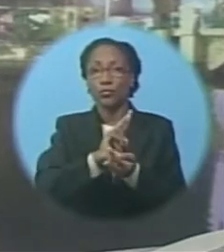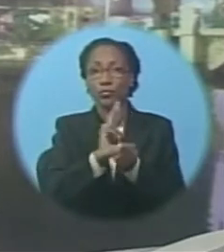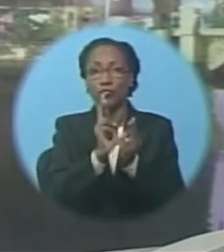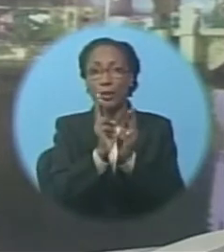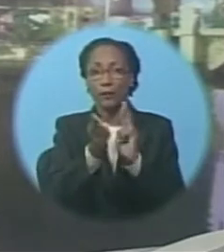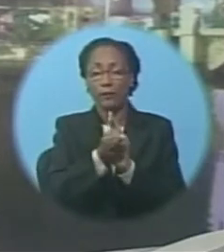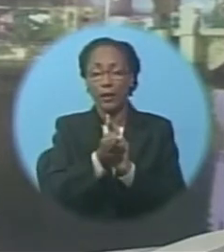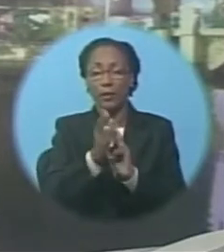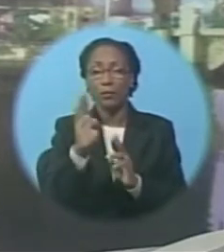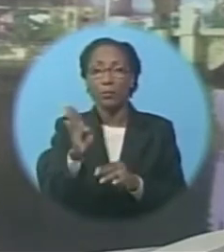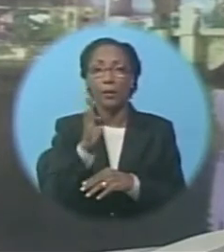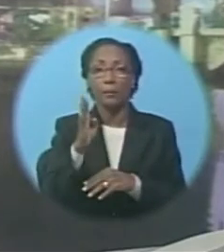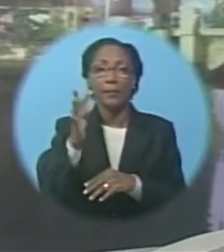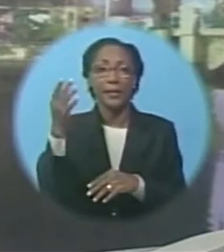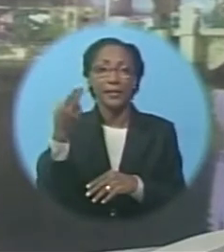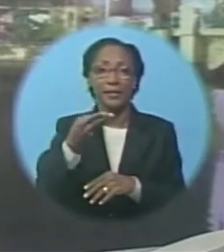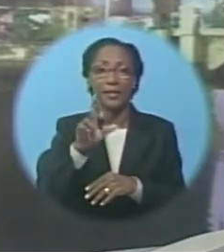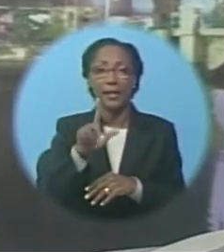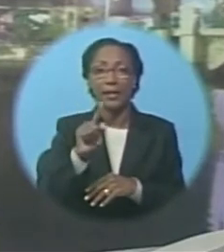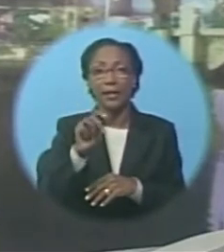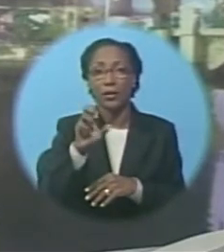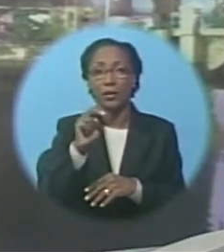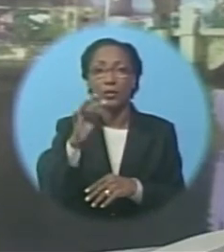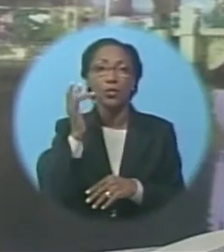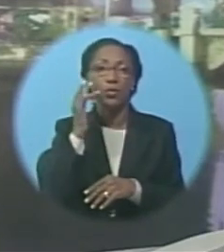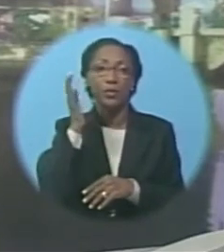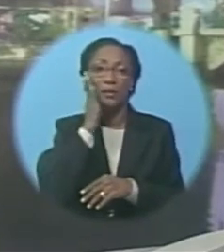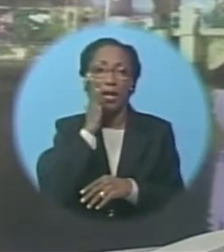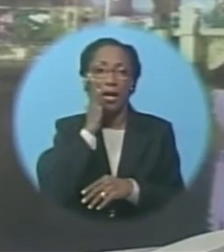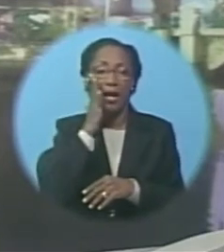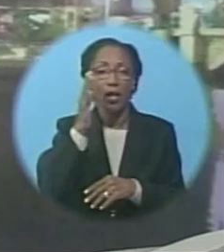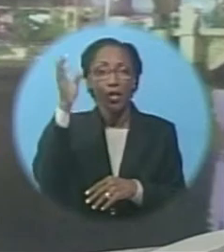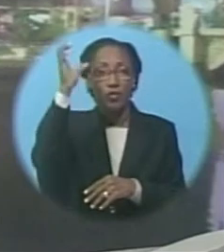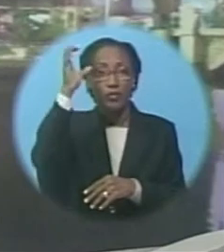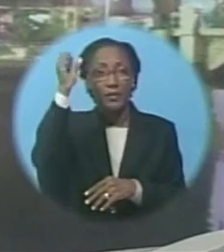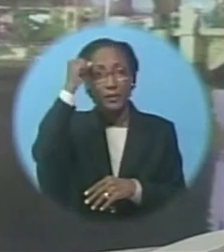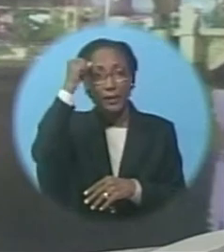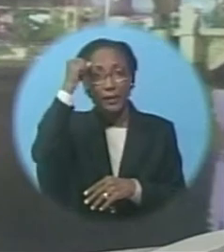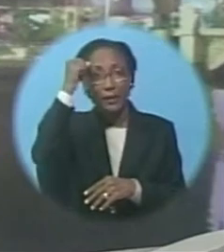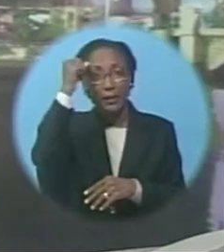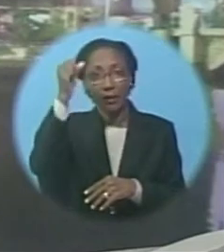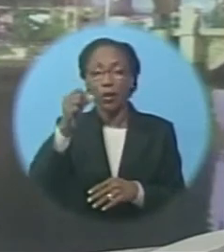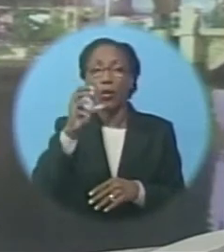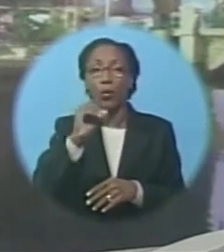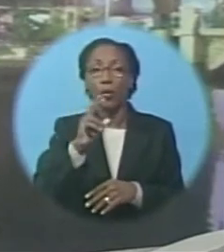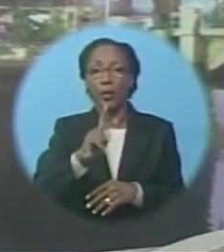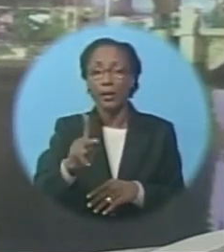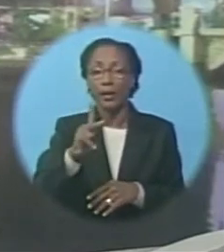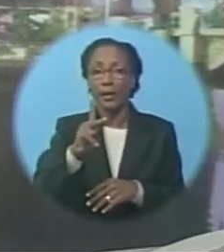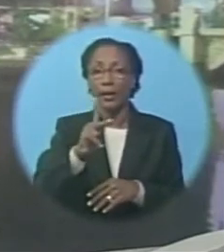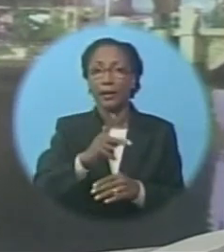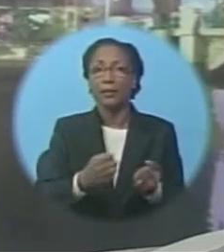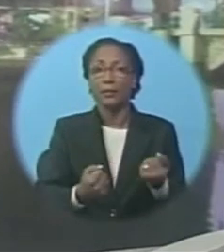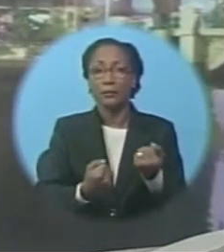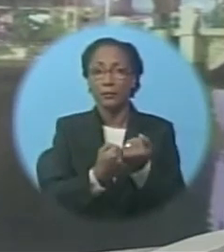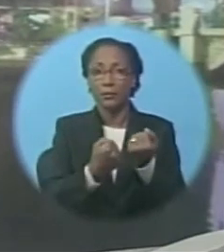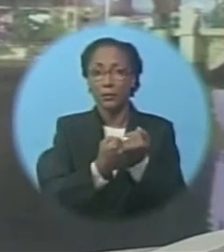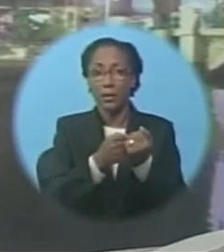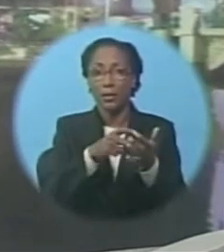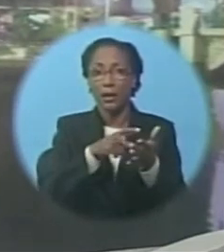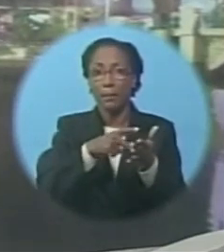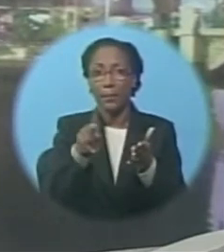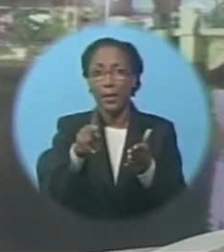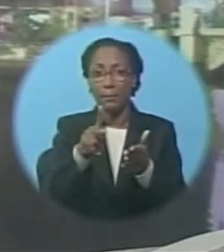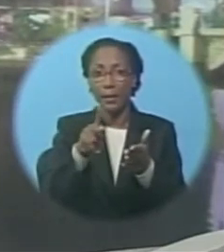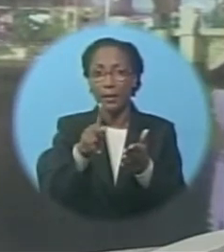Chris Sinclair moved the passing of a resolution in Parliament to approve the guarantee of payment of the principal sum. Minister